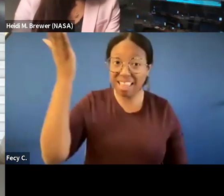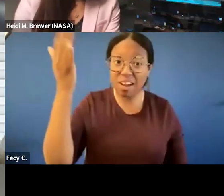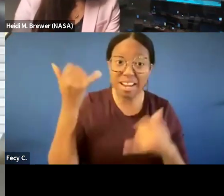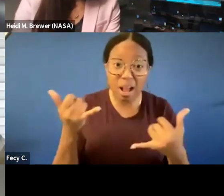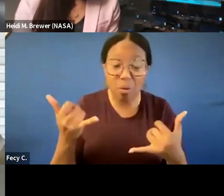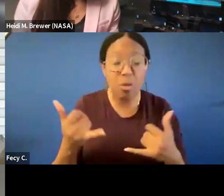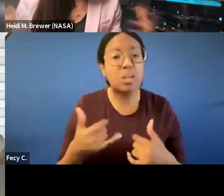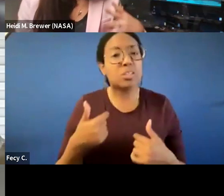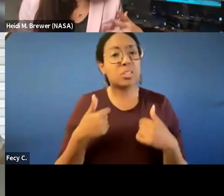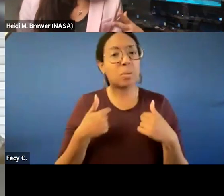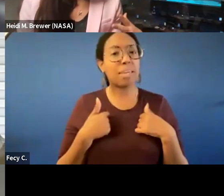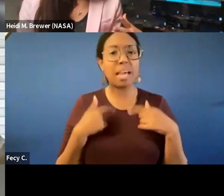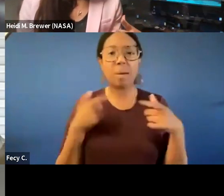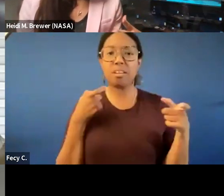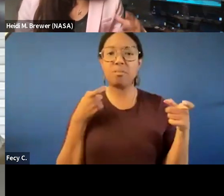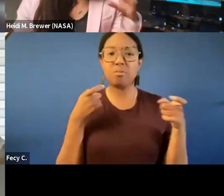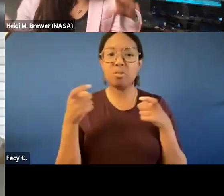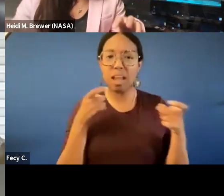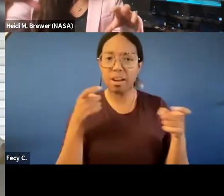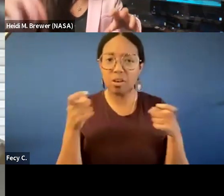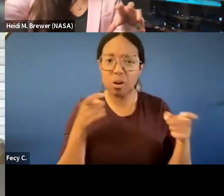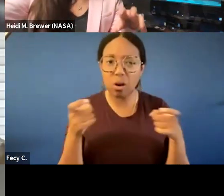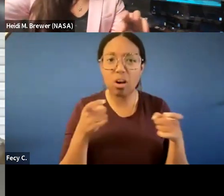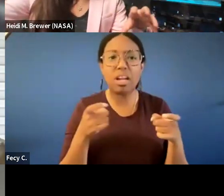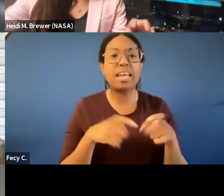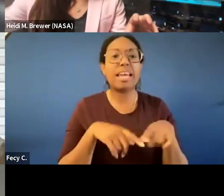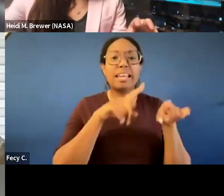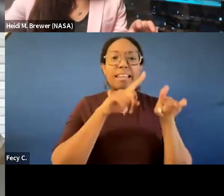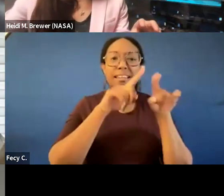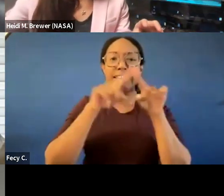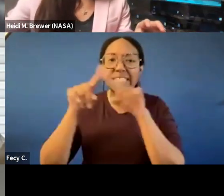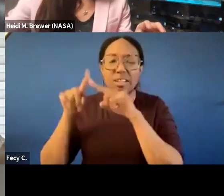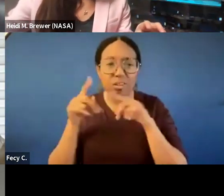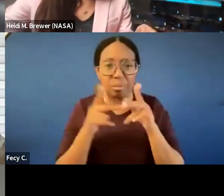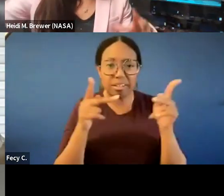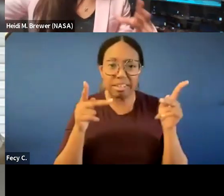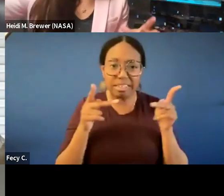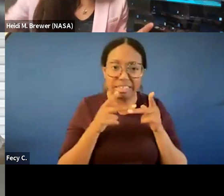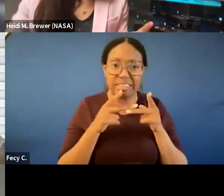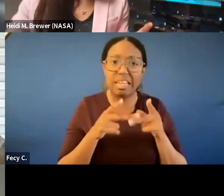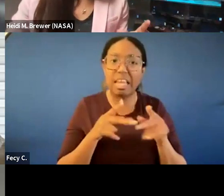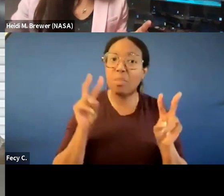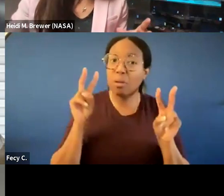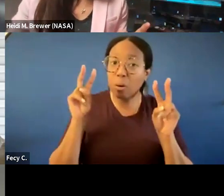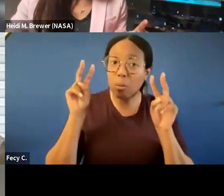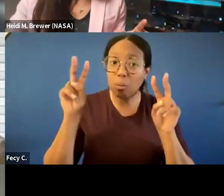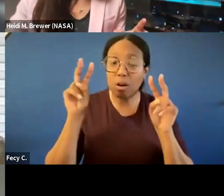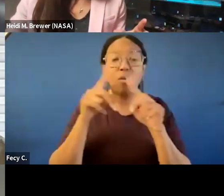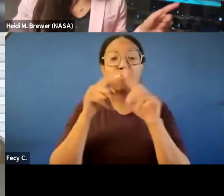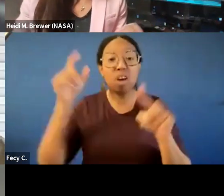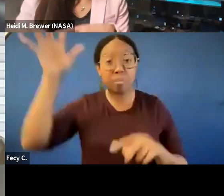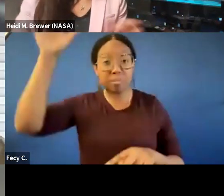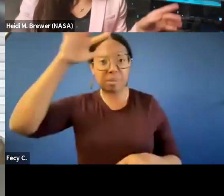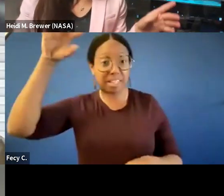orchestra conductor. I'm the orchestra conductor in all of the different flight control positions that are watching data that's coming down from the